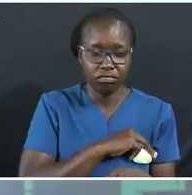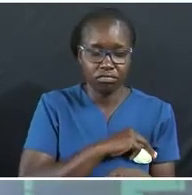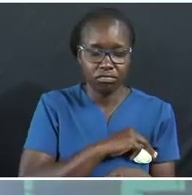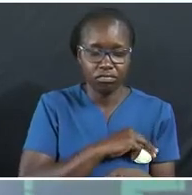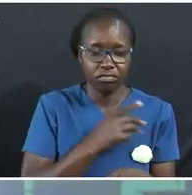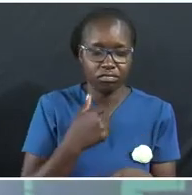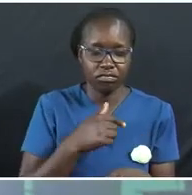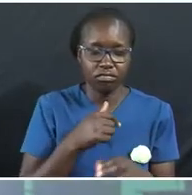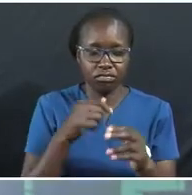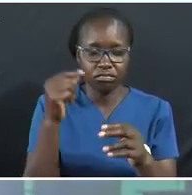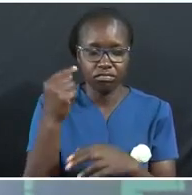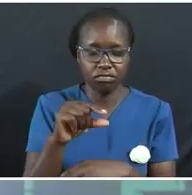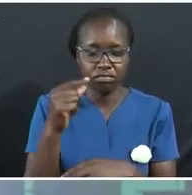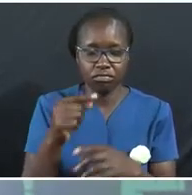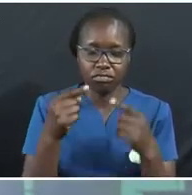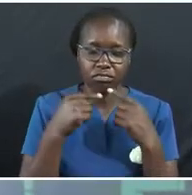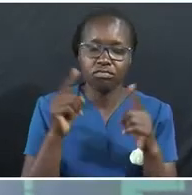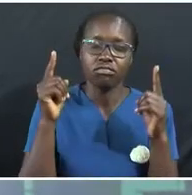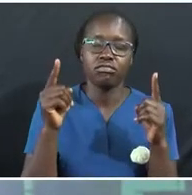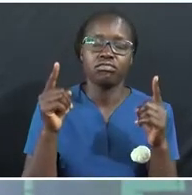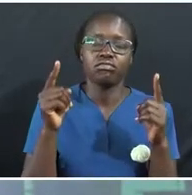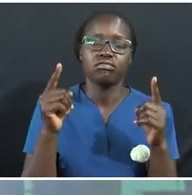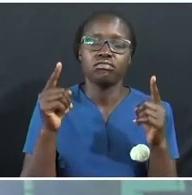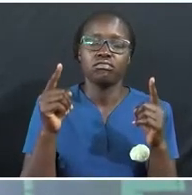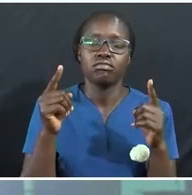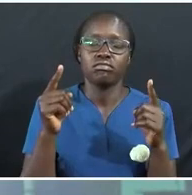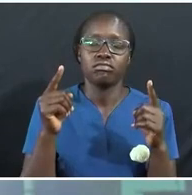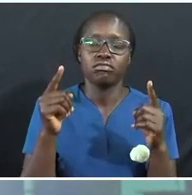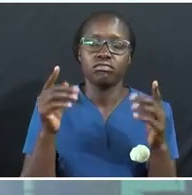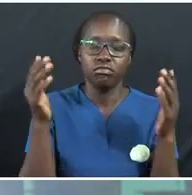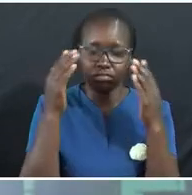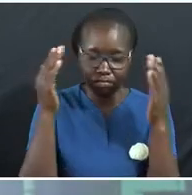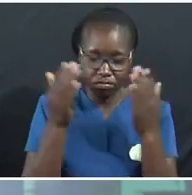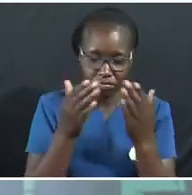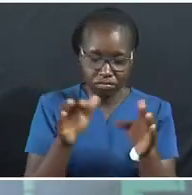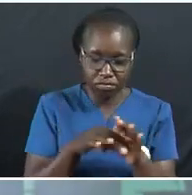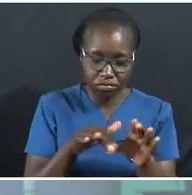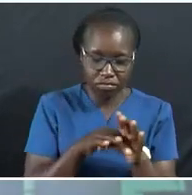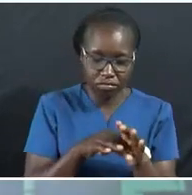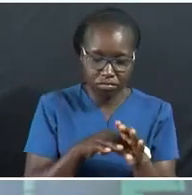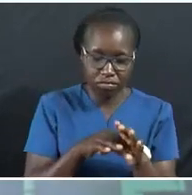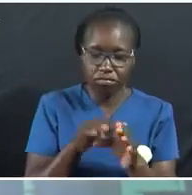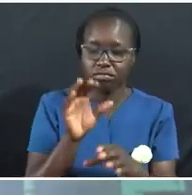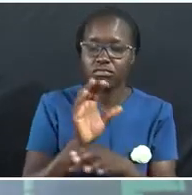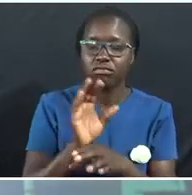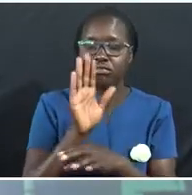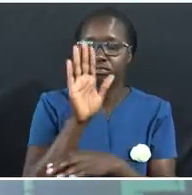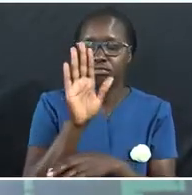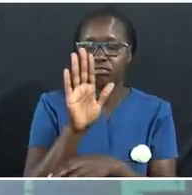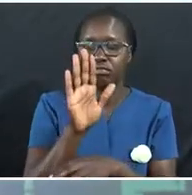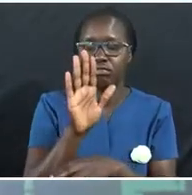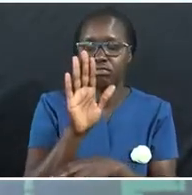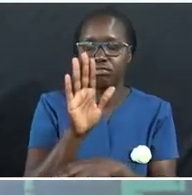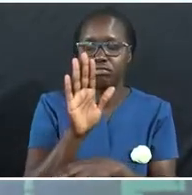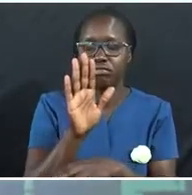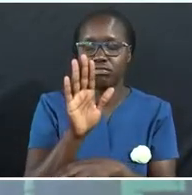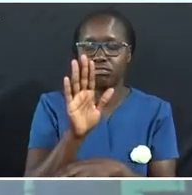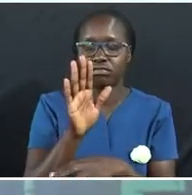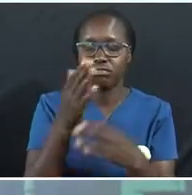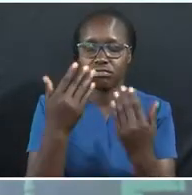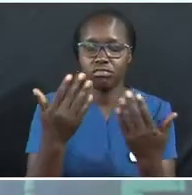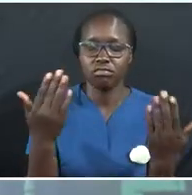in our gospel proclamation. I commit these members into your church, these church members into your